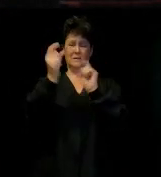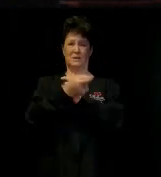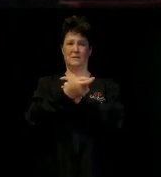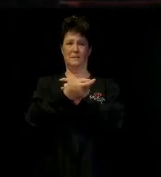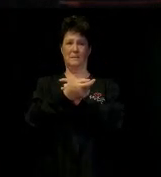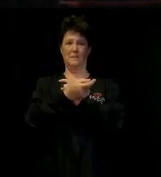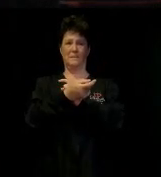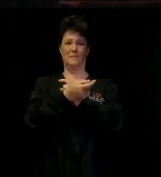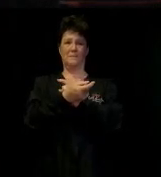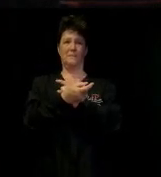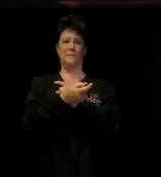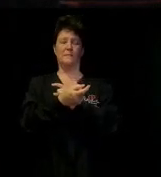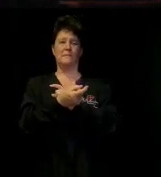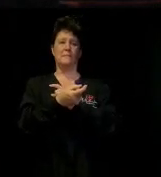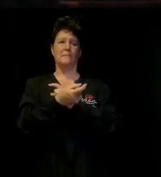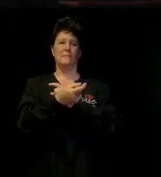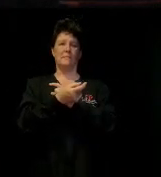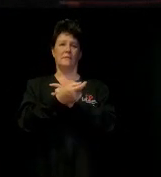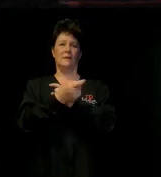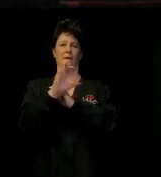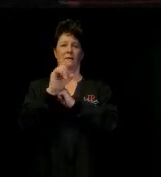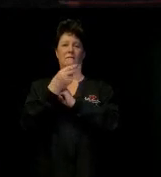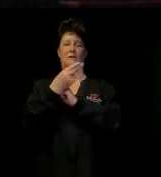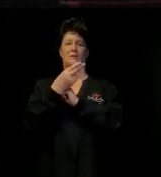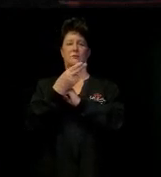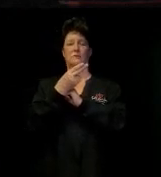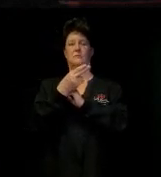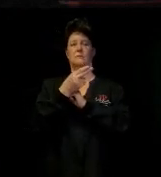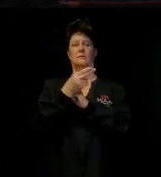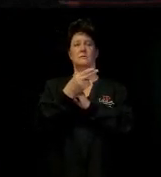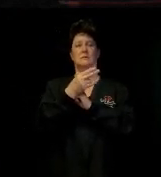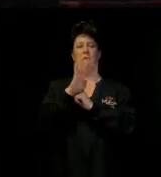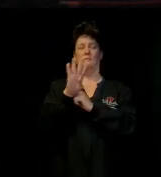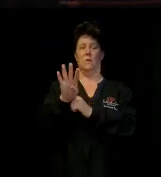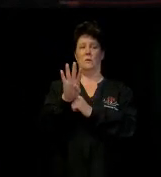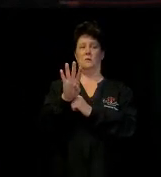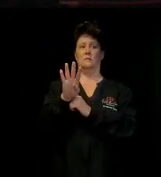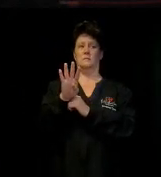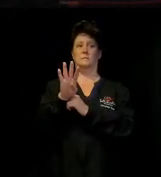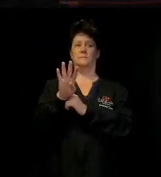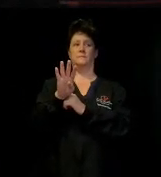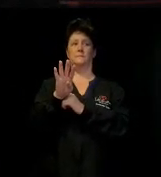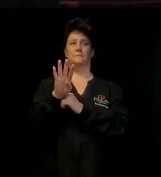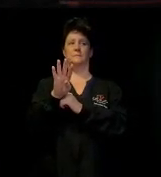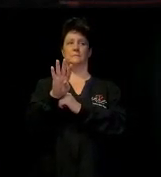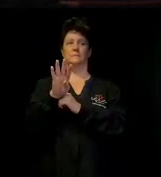just could have stopped here. Ephesians 4:22 through 24 in the New King James.